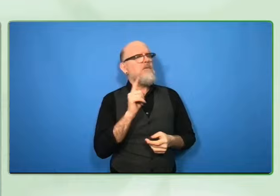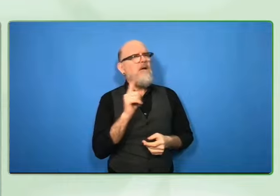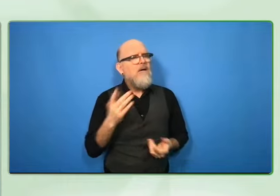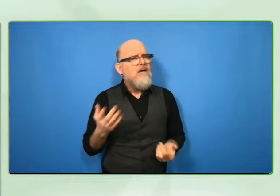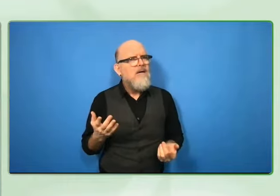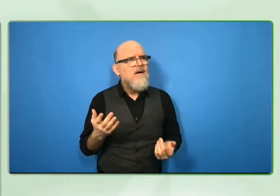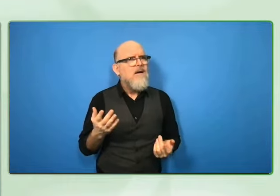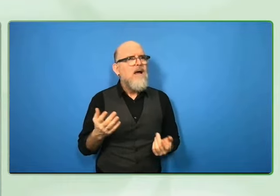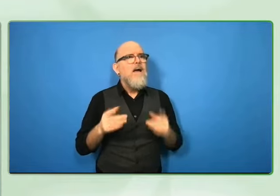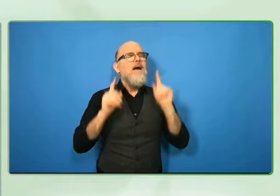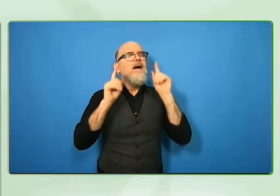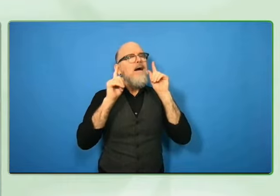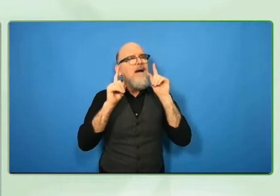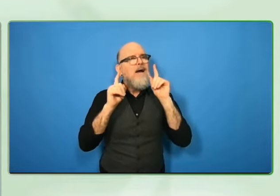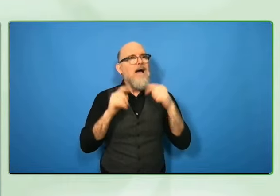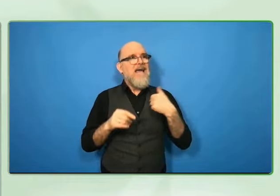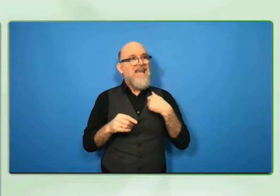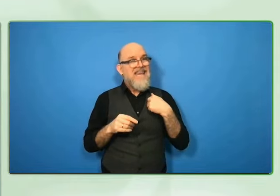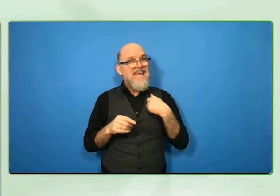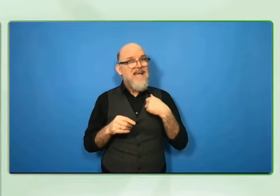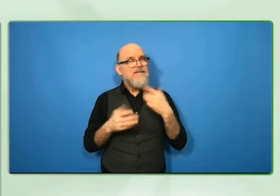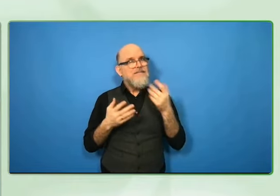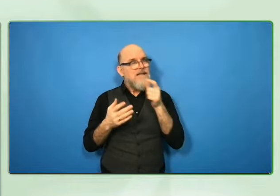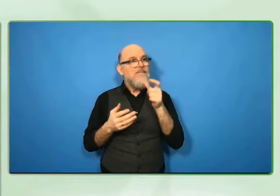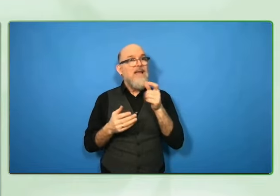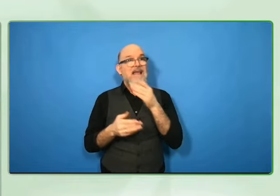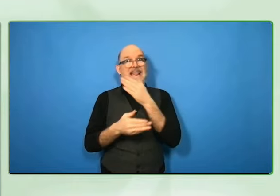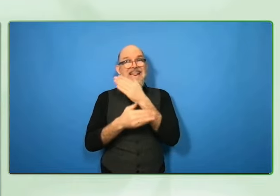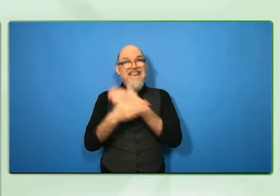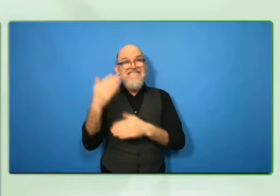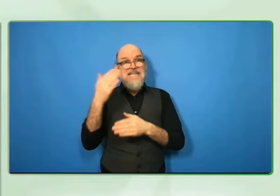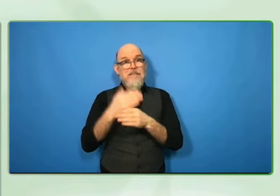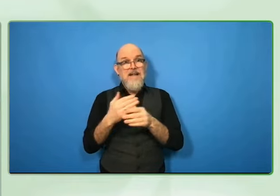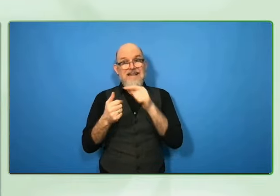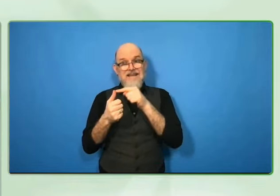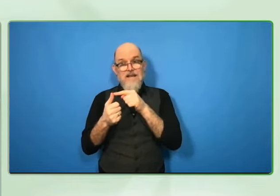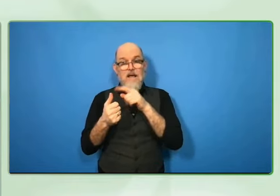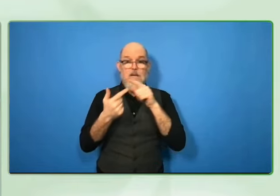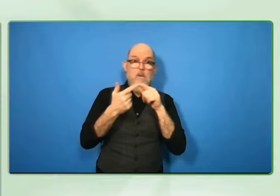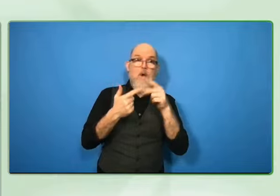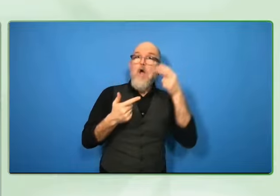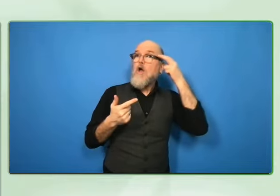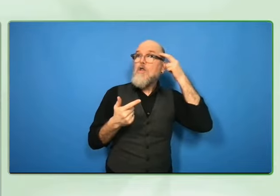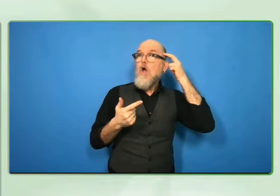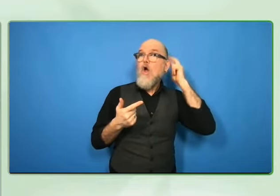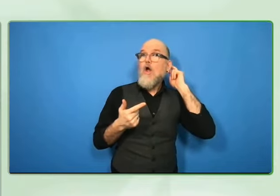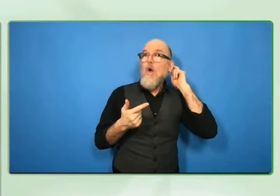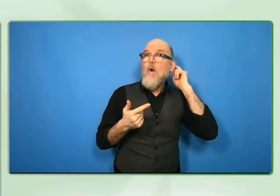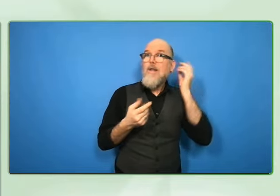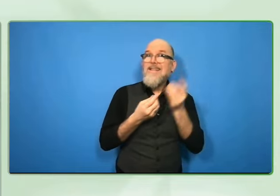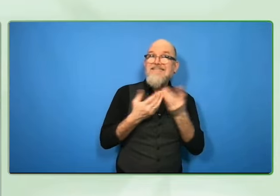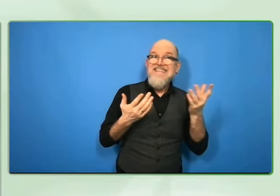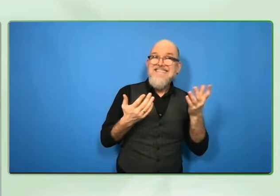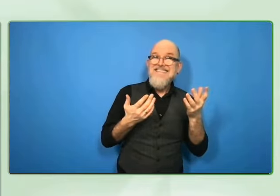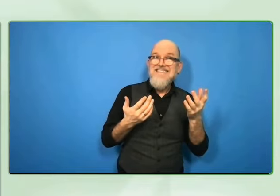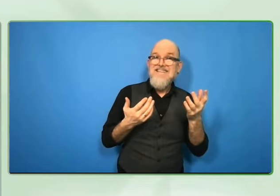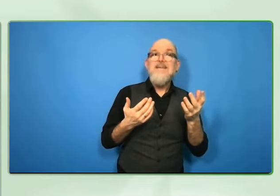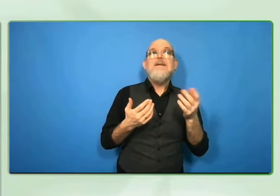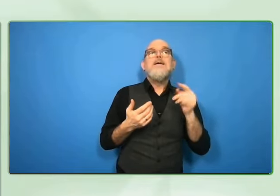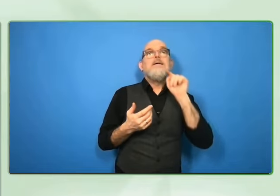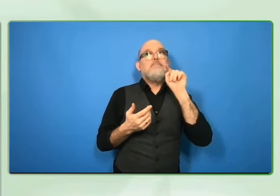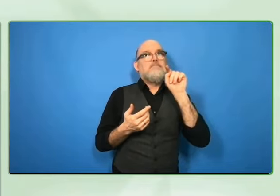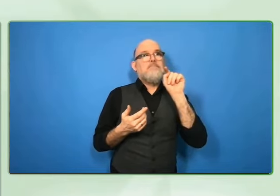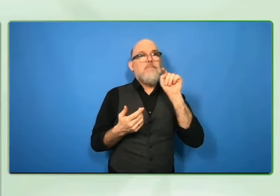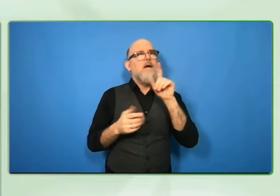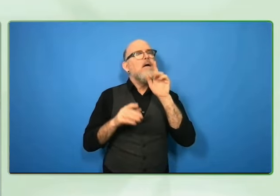disabilities and neurodivergence are treated as a separate class of diversity because of the medical model our societies and governments